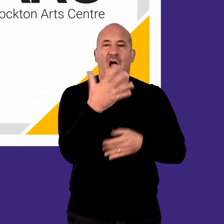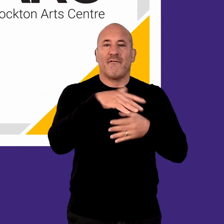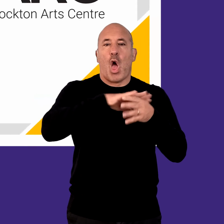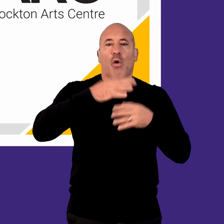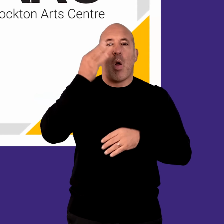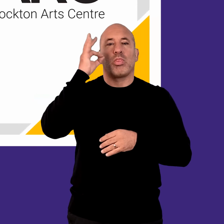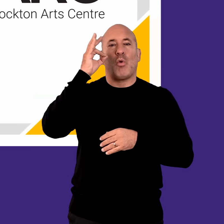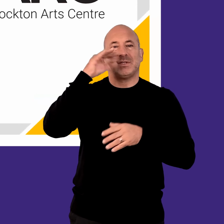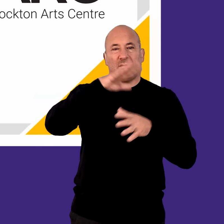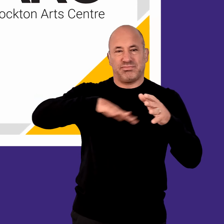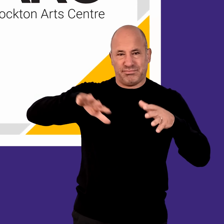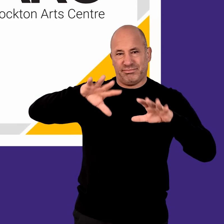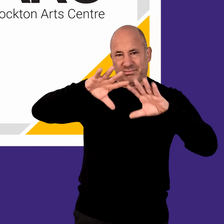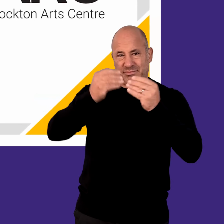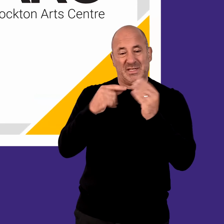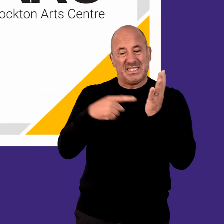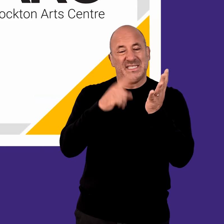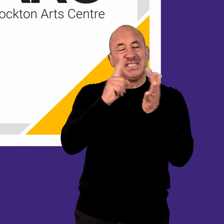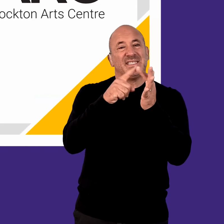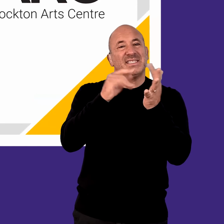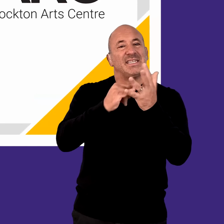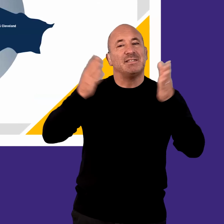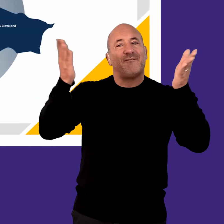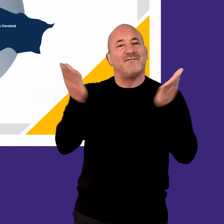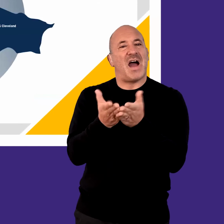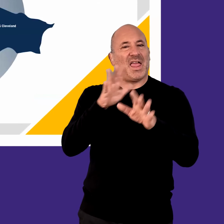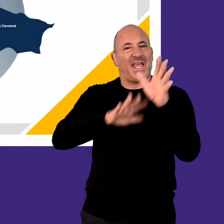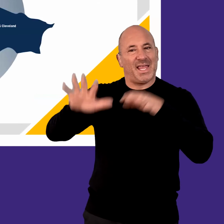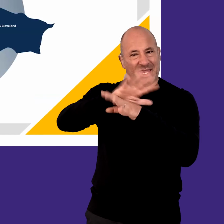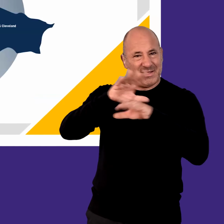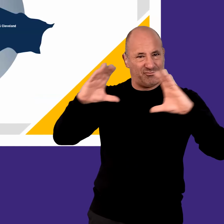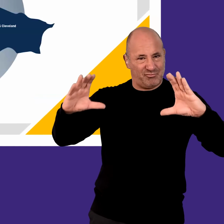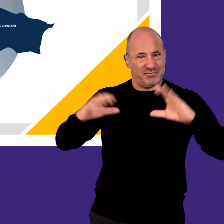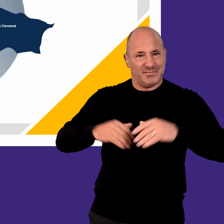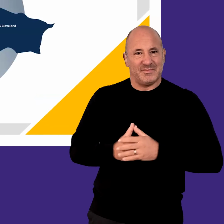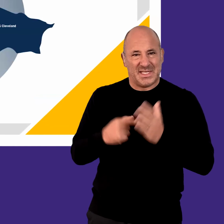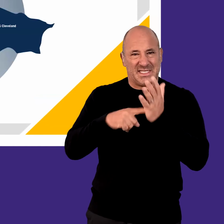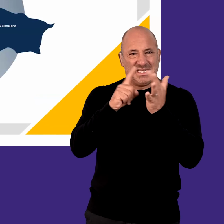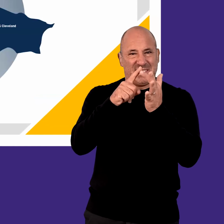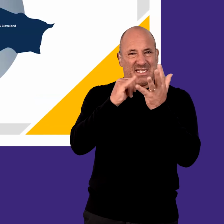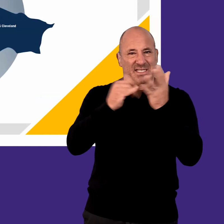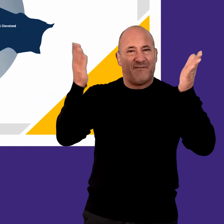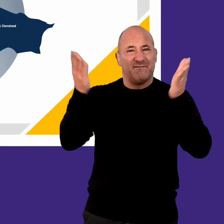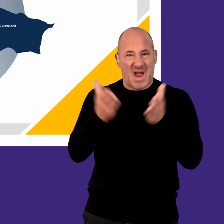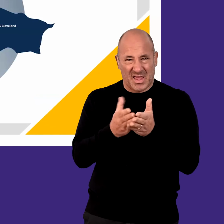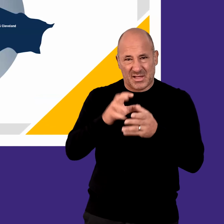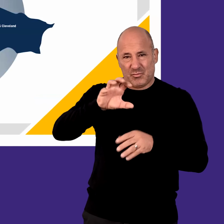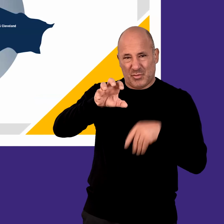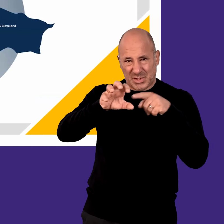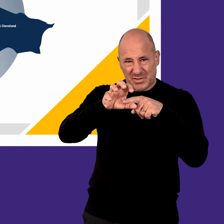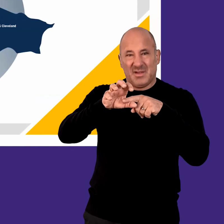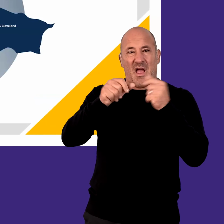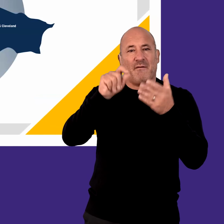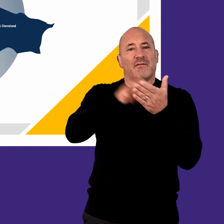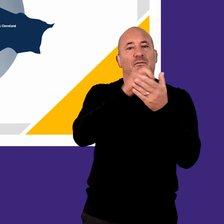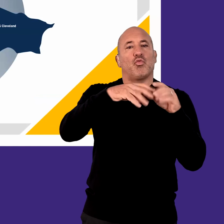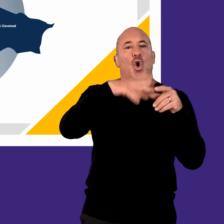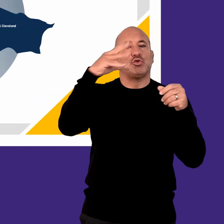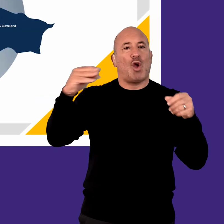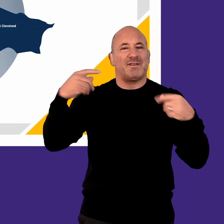situated within a cluster of 5 local authority areas which form the Tees Valley. The Tees Valley is a sub-region led by